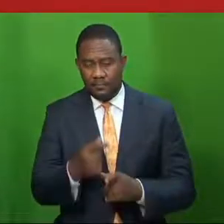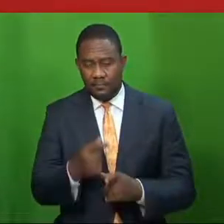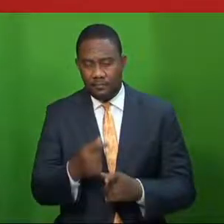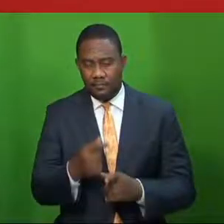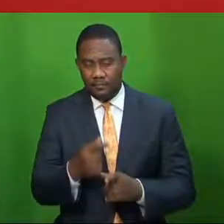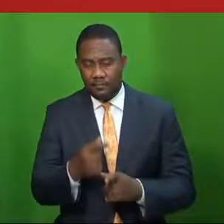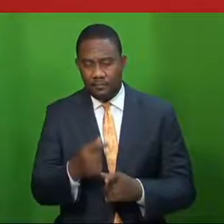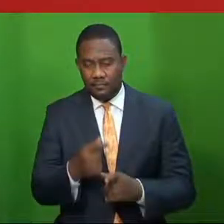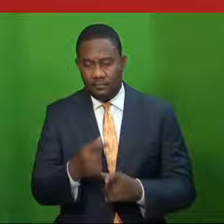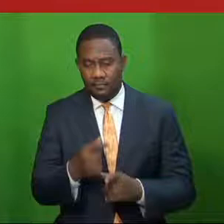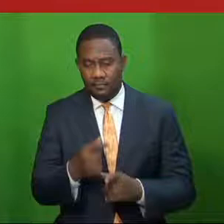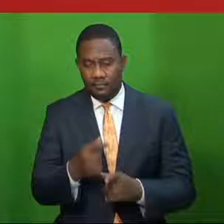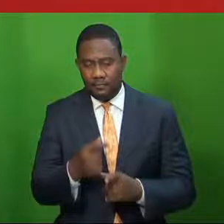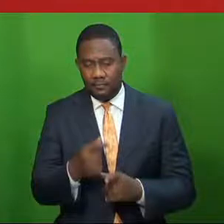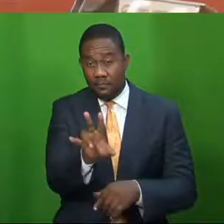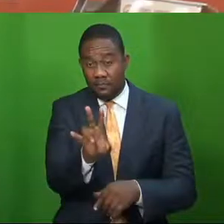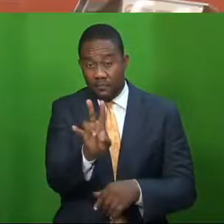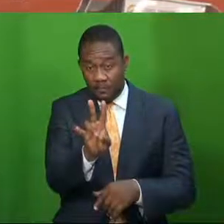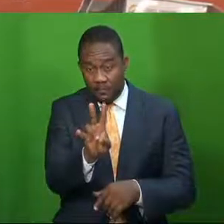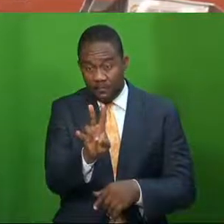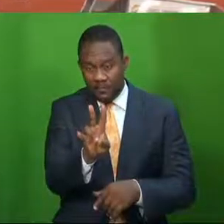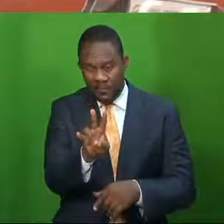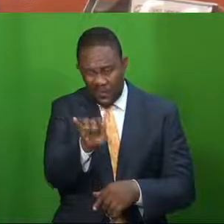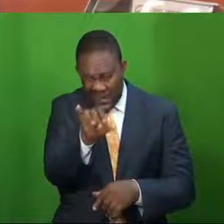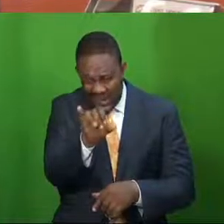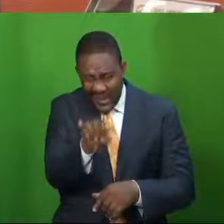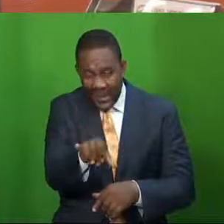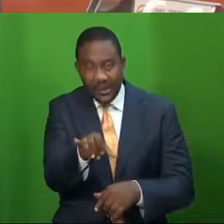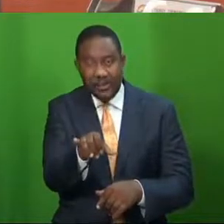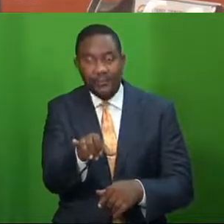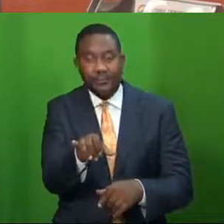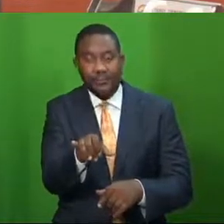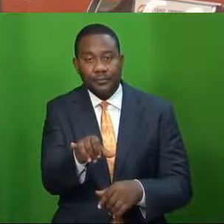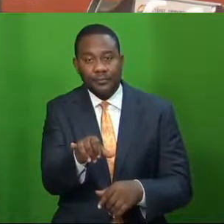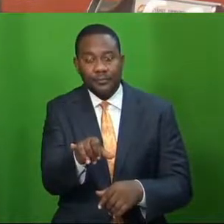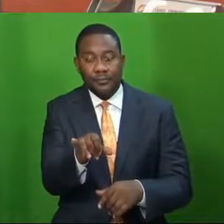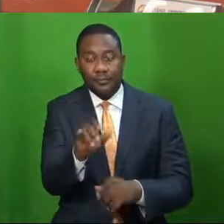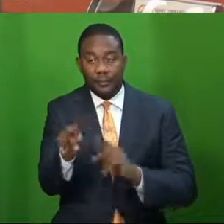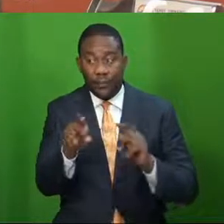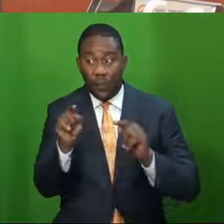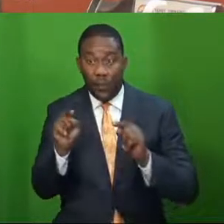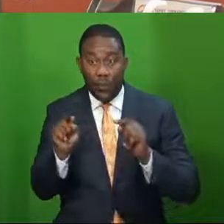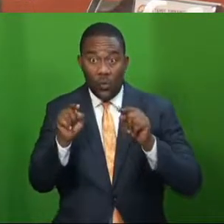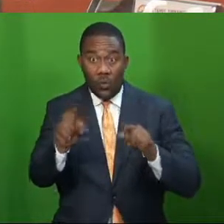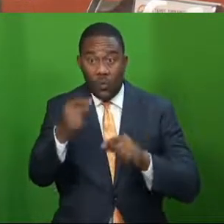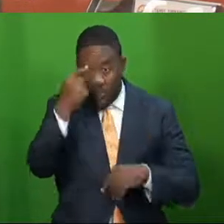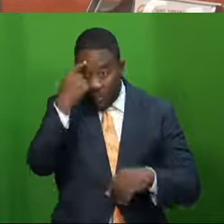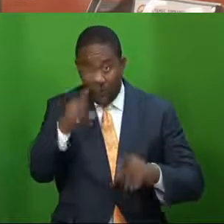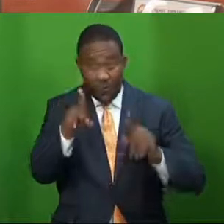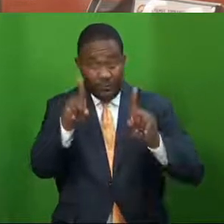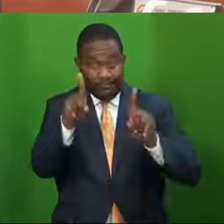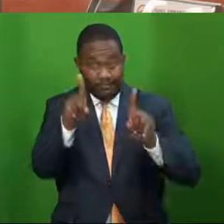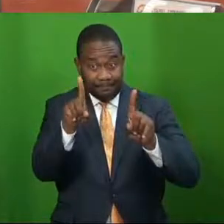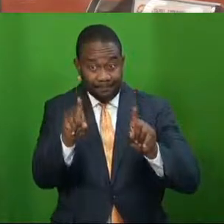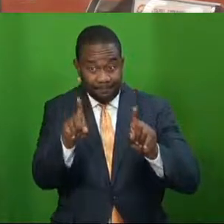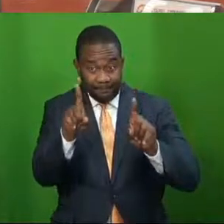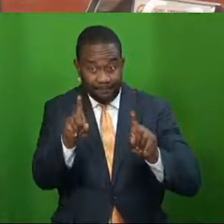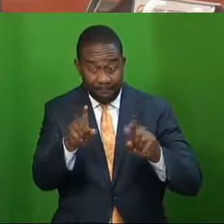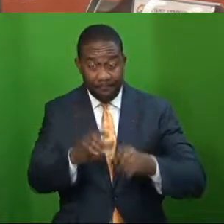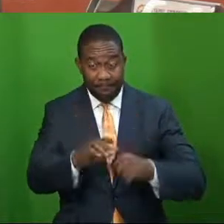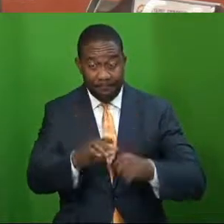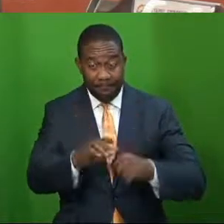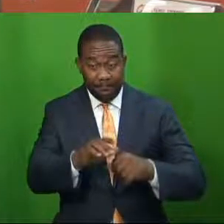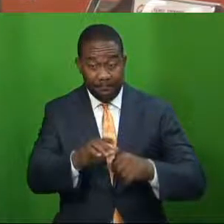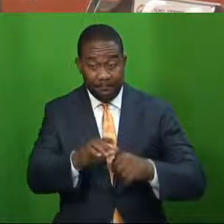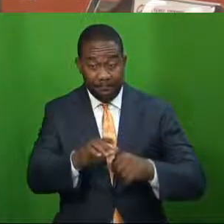relates to the number who had submitted themselves for testing as of that